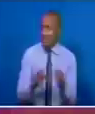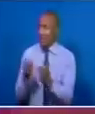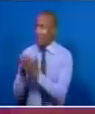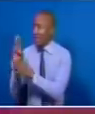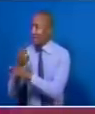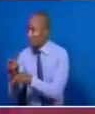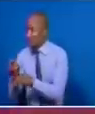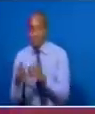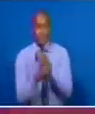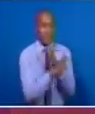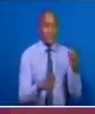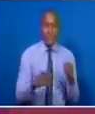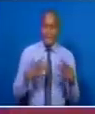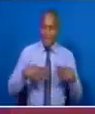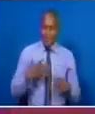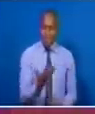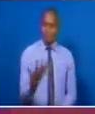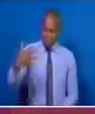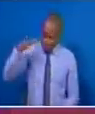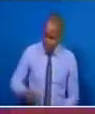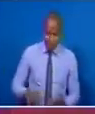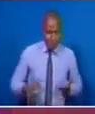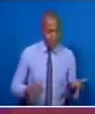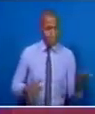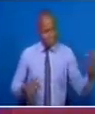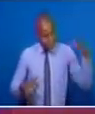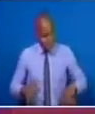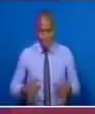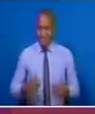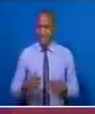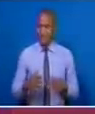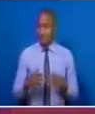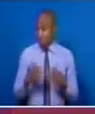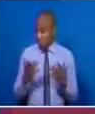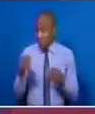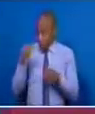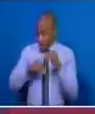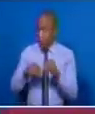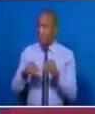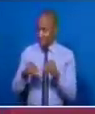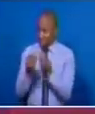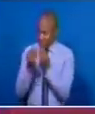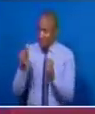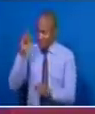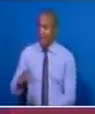in the private pockets of the people. We are going to deal with the issue of corruption also as a coalition. Mr.